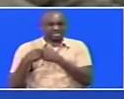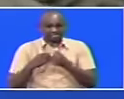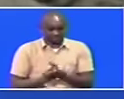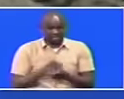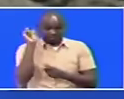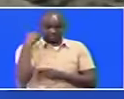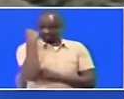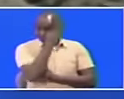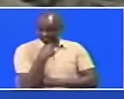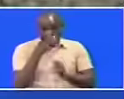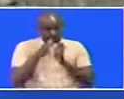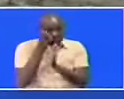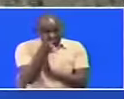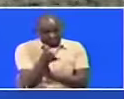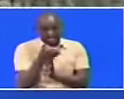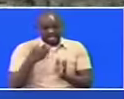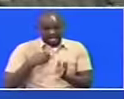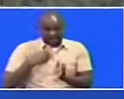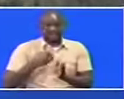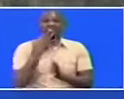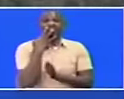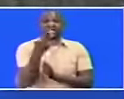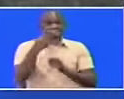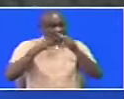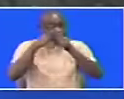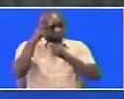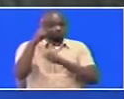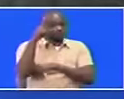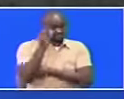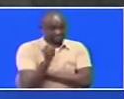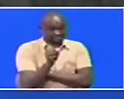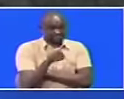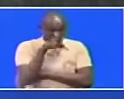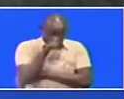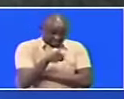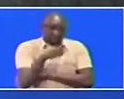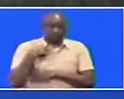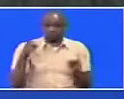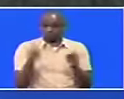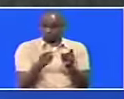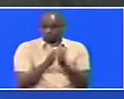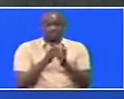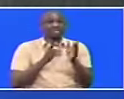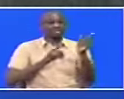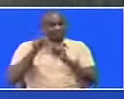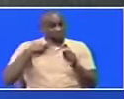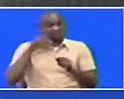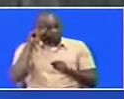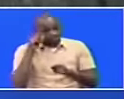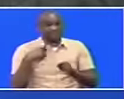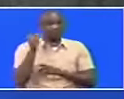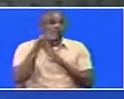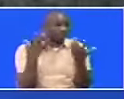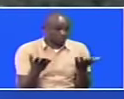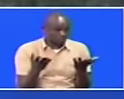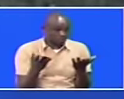first phase of the railway, at a length of 372 kilometers, will shorten the passenger travel time from Mombasa to